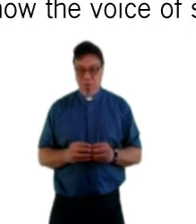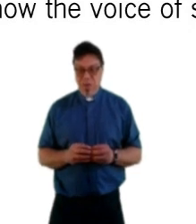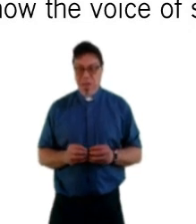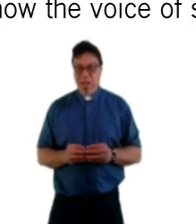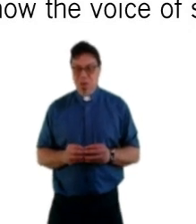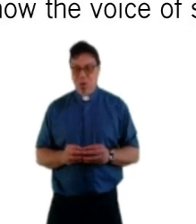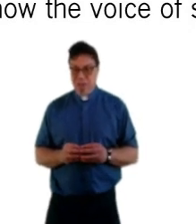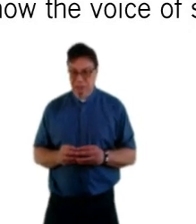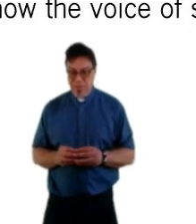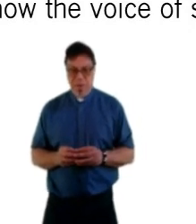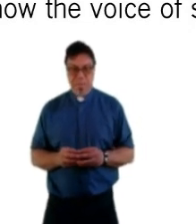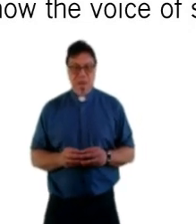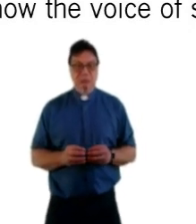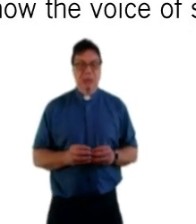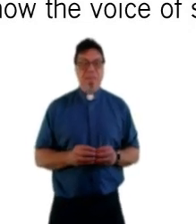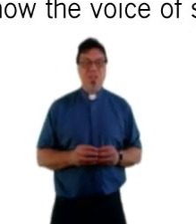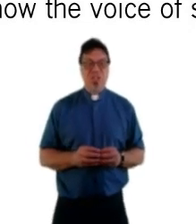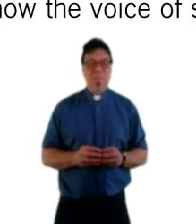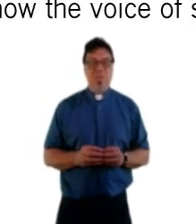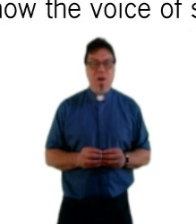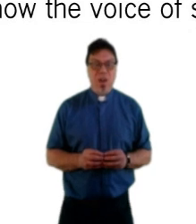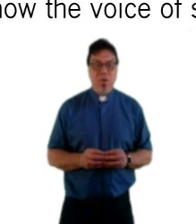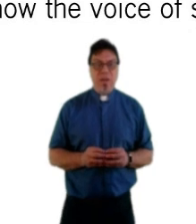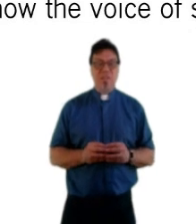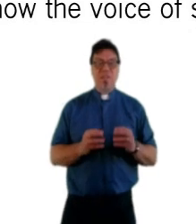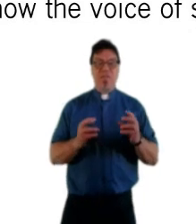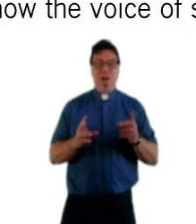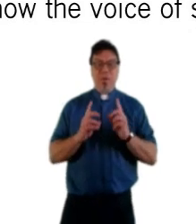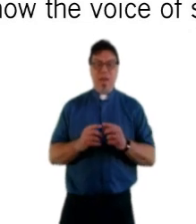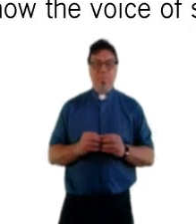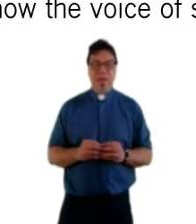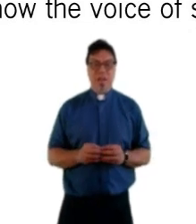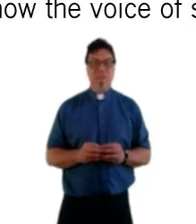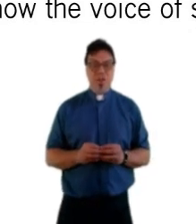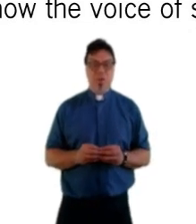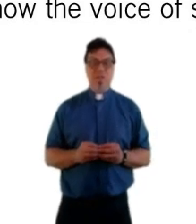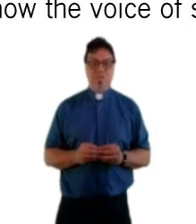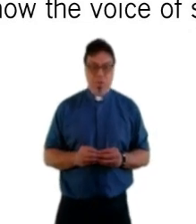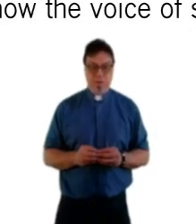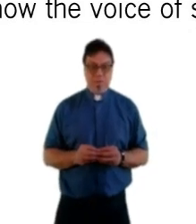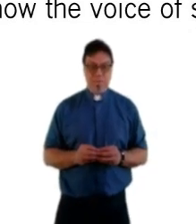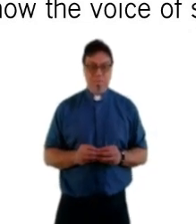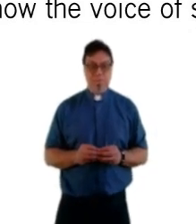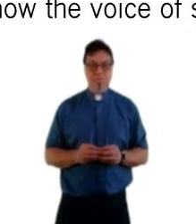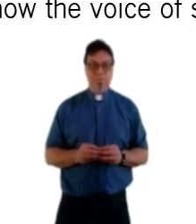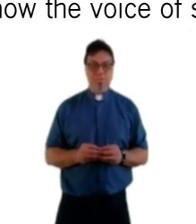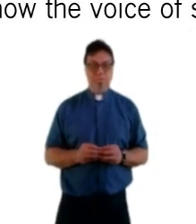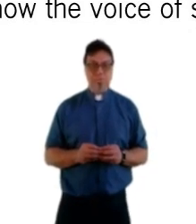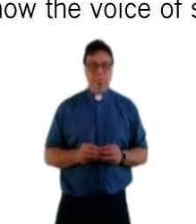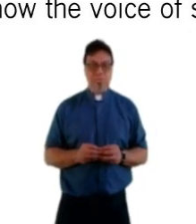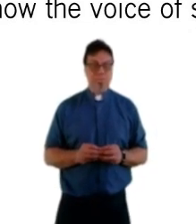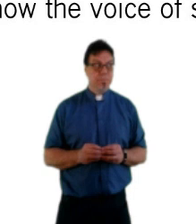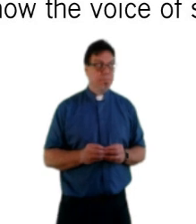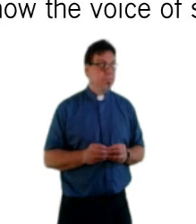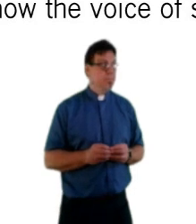own, he goes ahead of them, and the sheep follow him because they know his voice. They will not